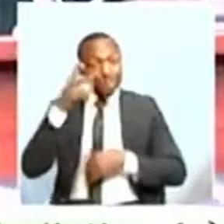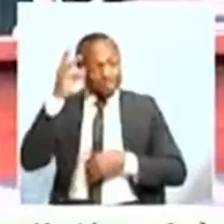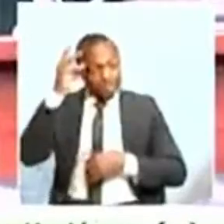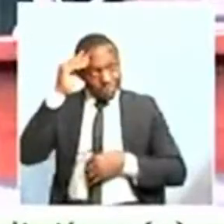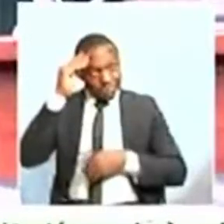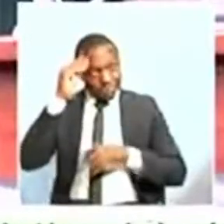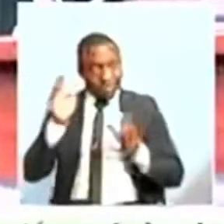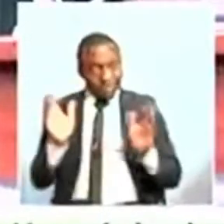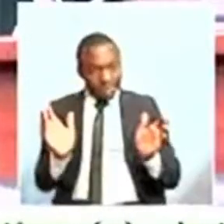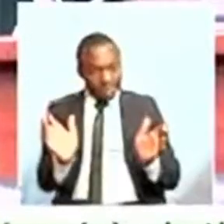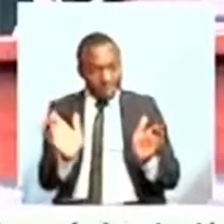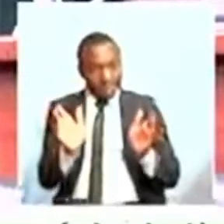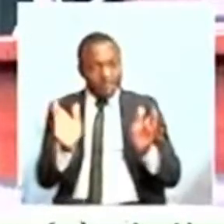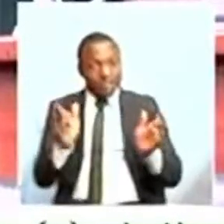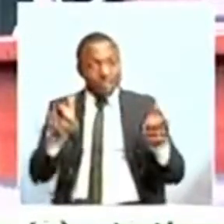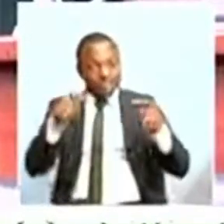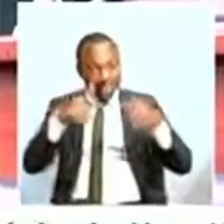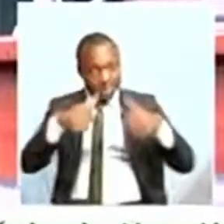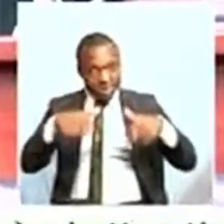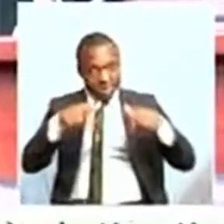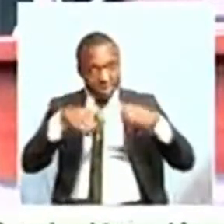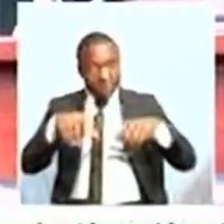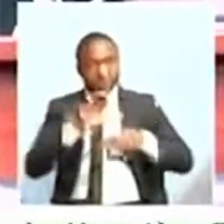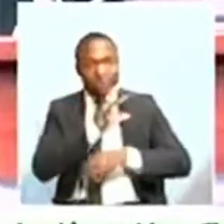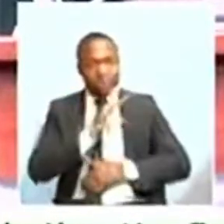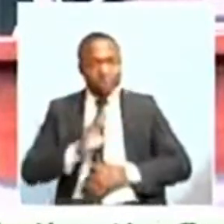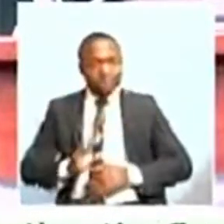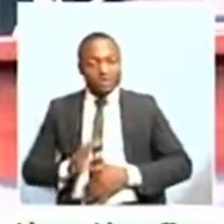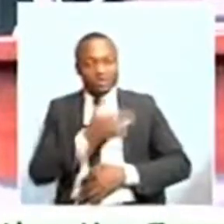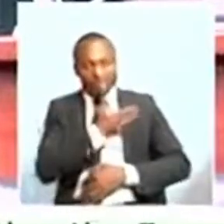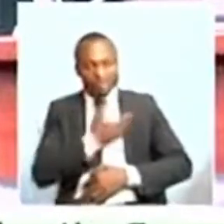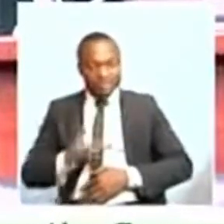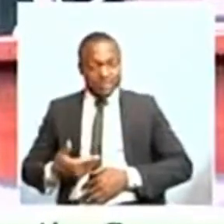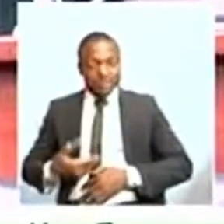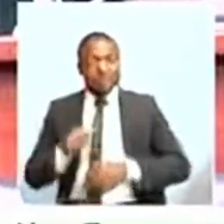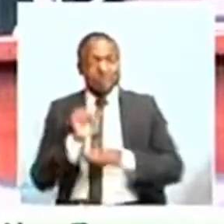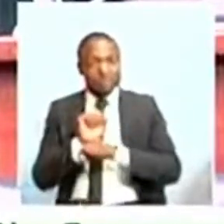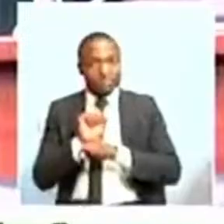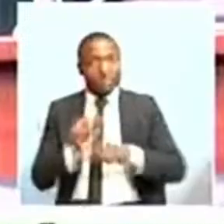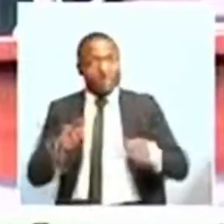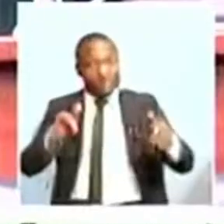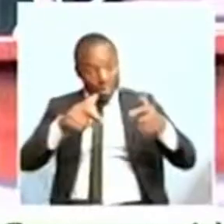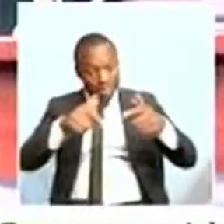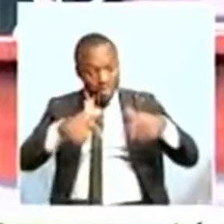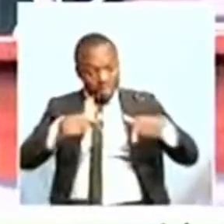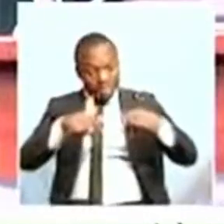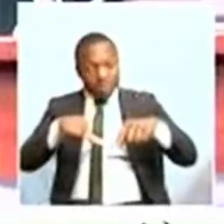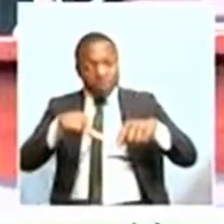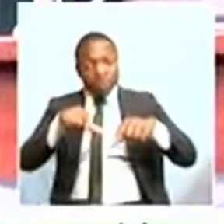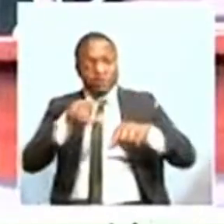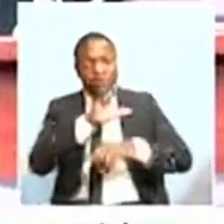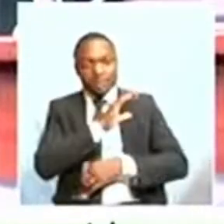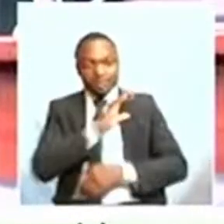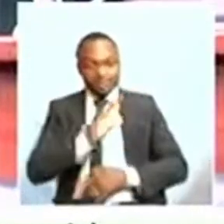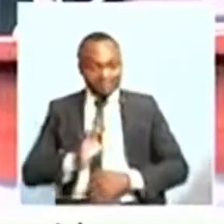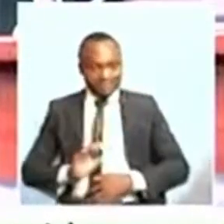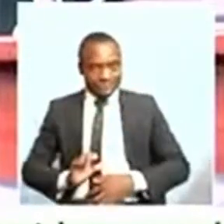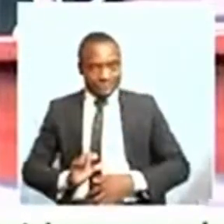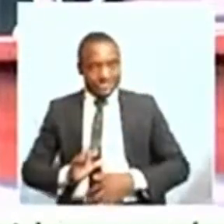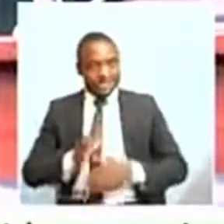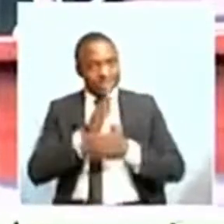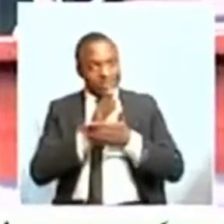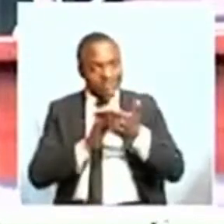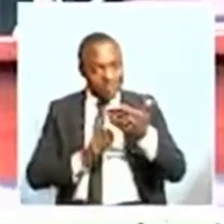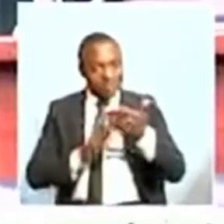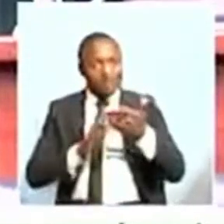encourage local contractors basically to be serious with work. When local contractors, some of whom